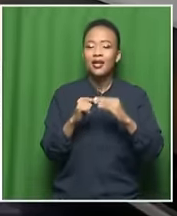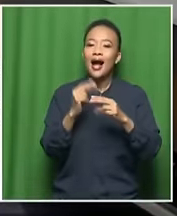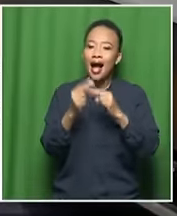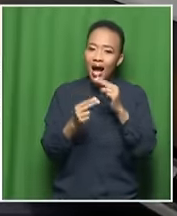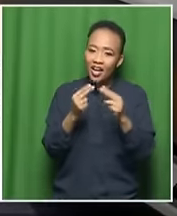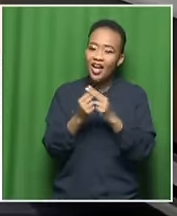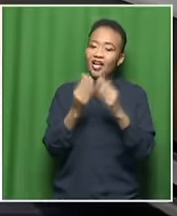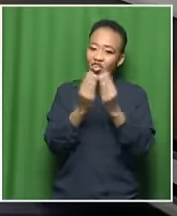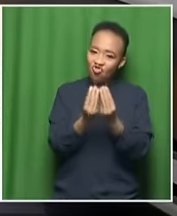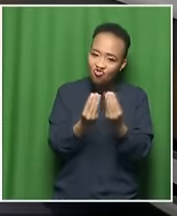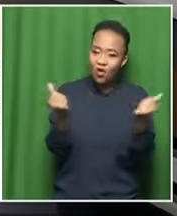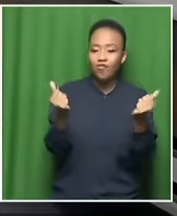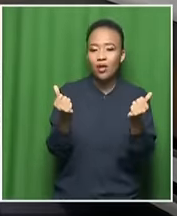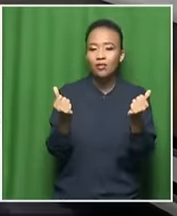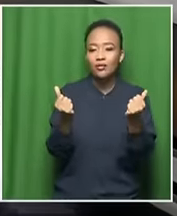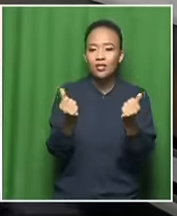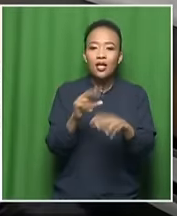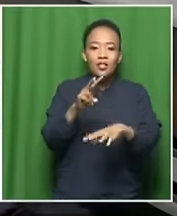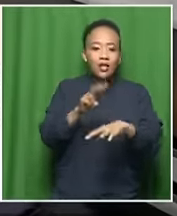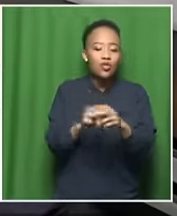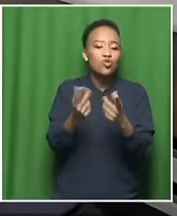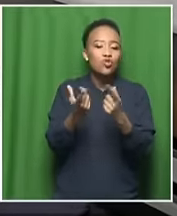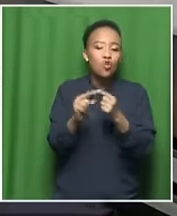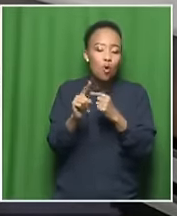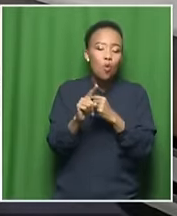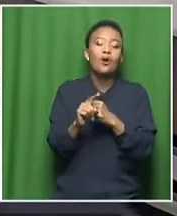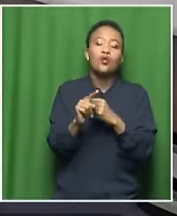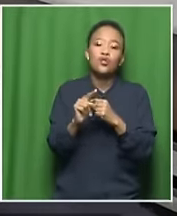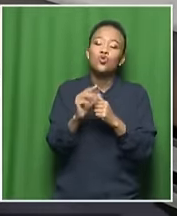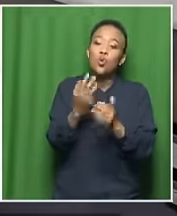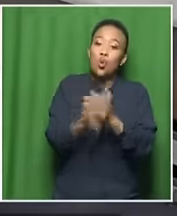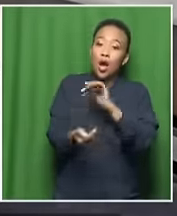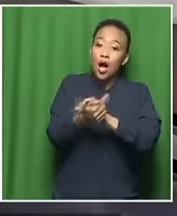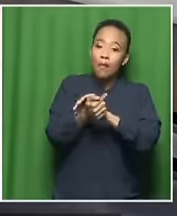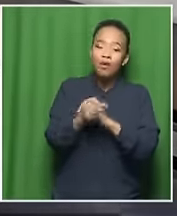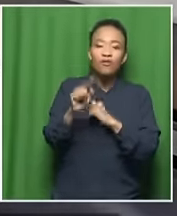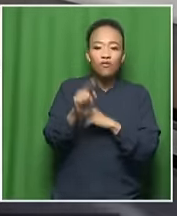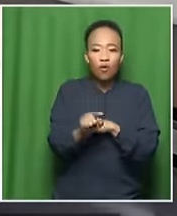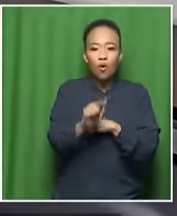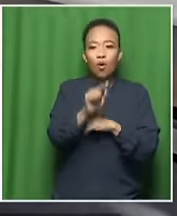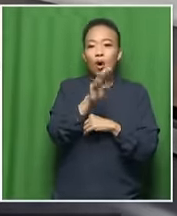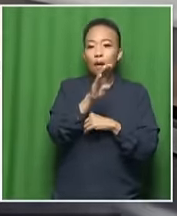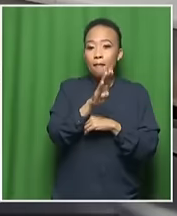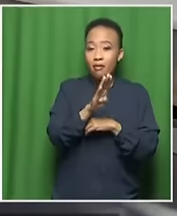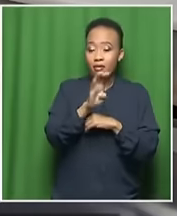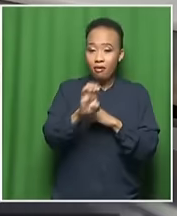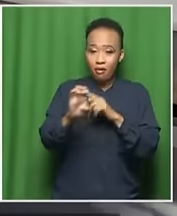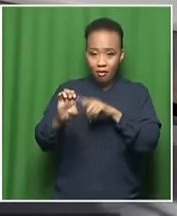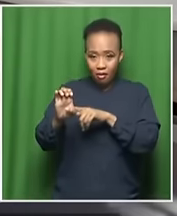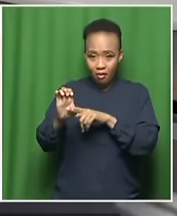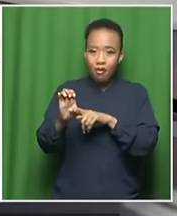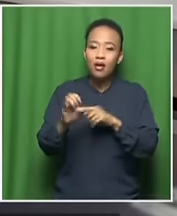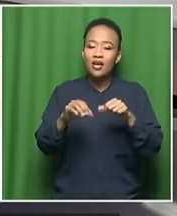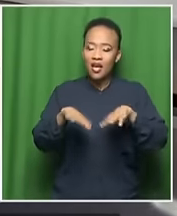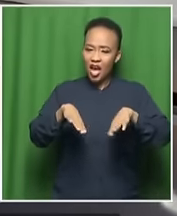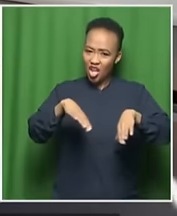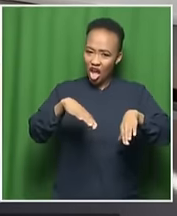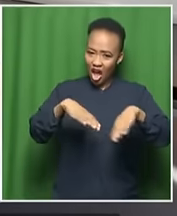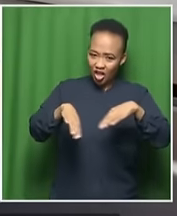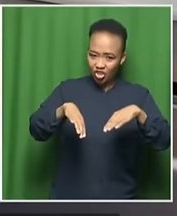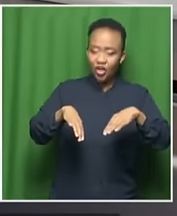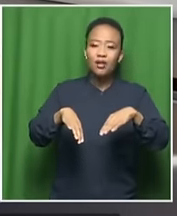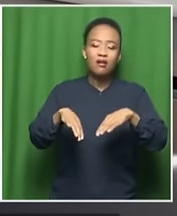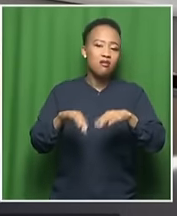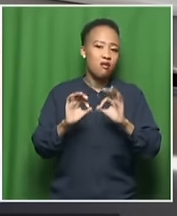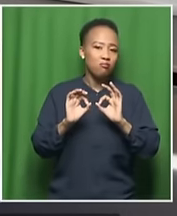happen through a broad-based black economic empowerment and affirmative action, which I think many South Africans will